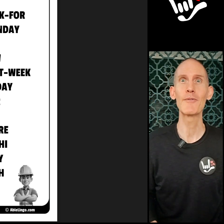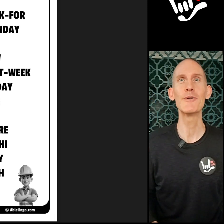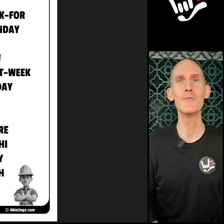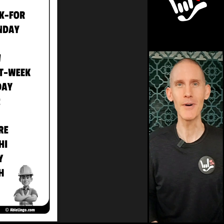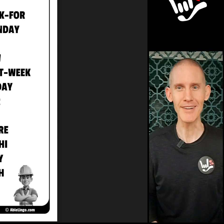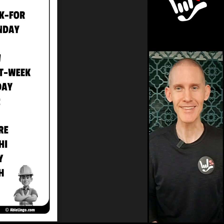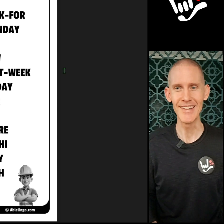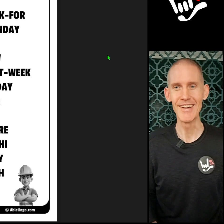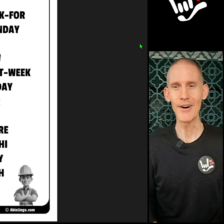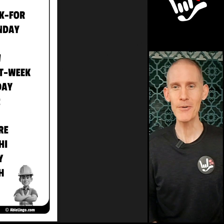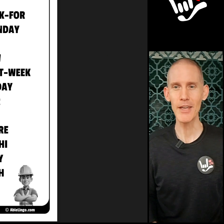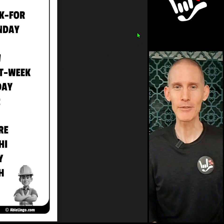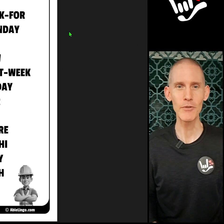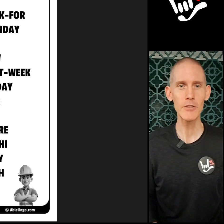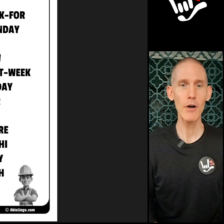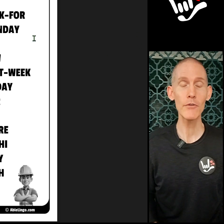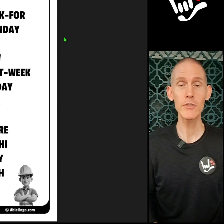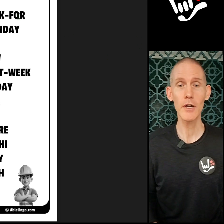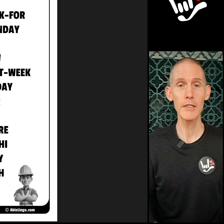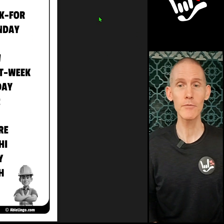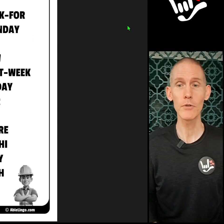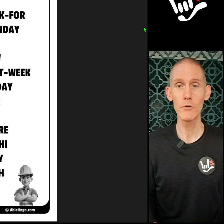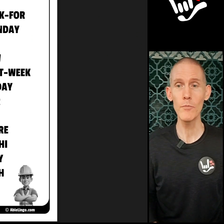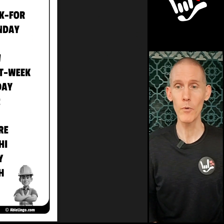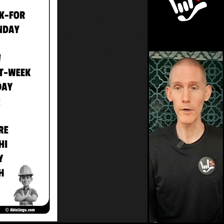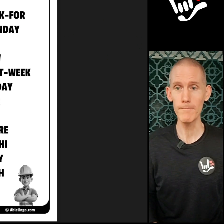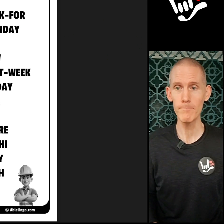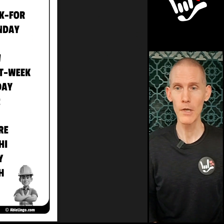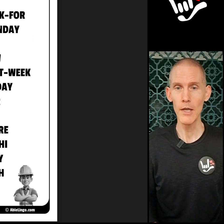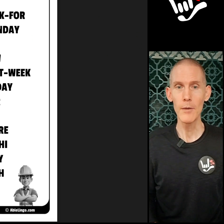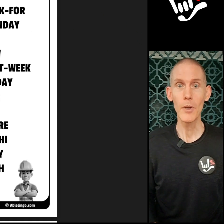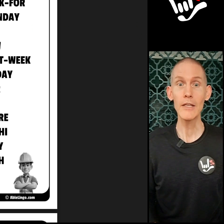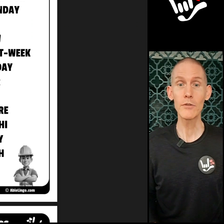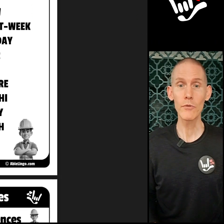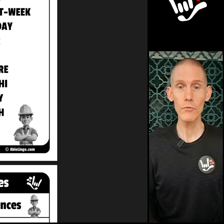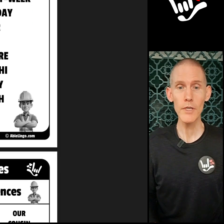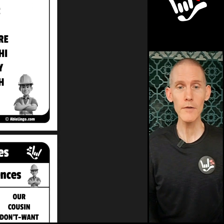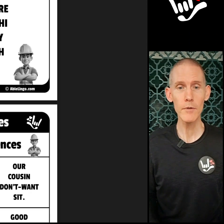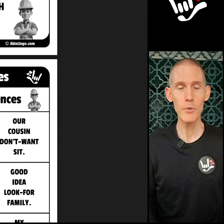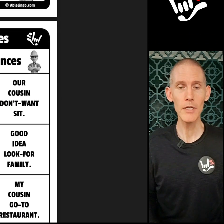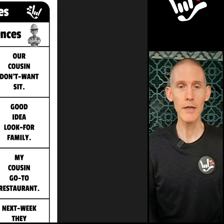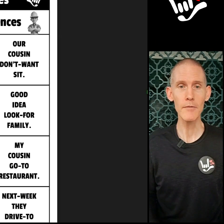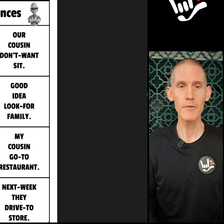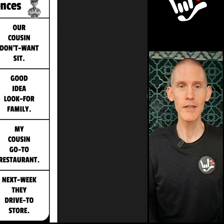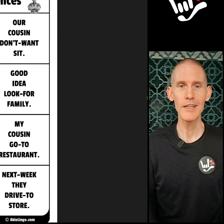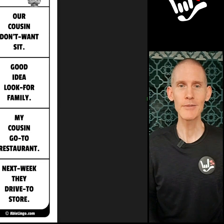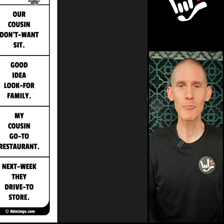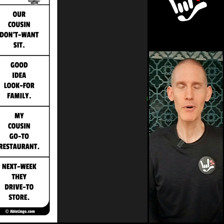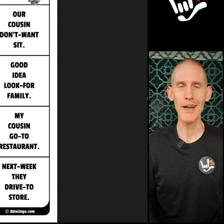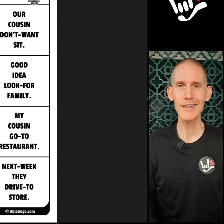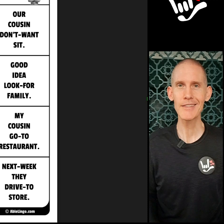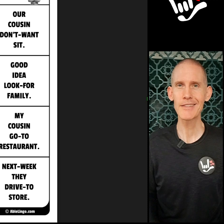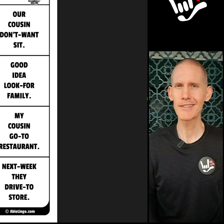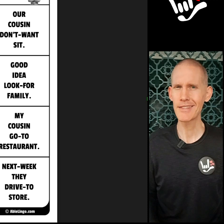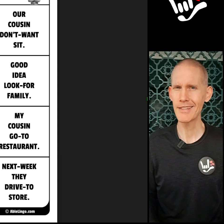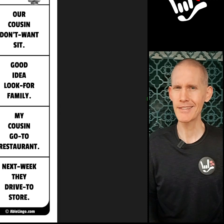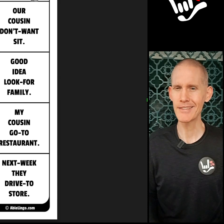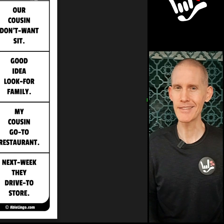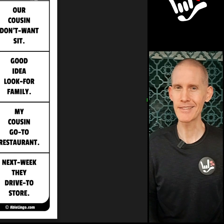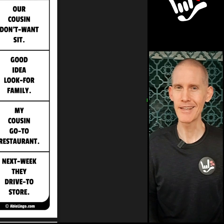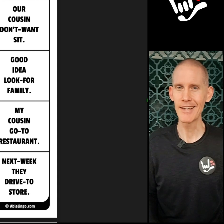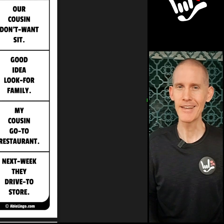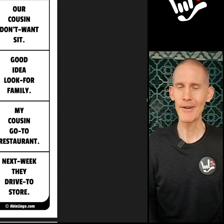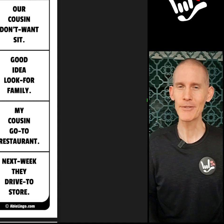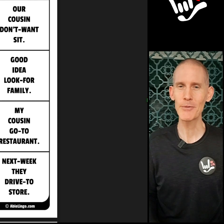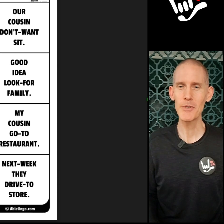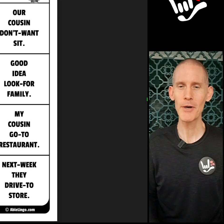off, whatever you want. Okay, so these are all the signs for group 1. Page 3 of the PDF is practice